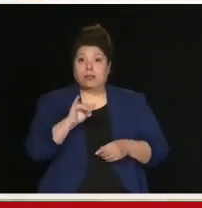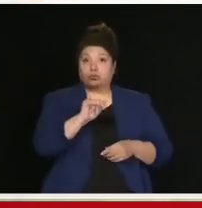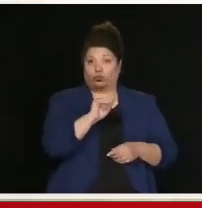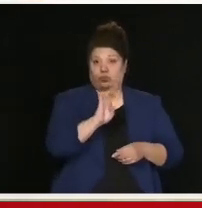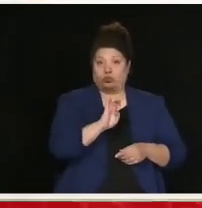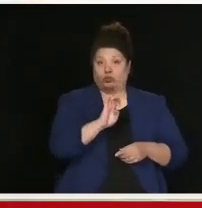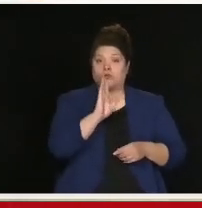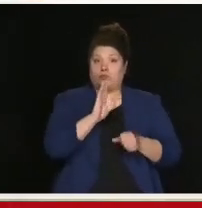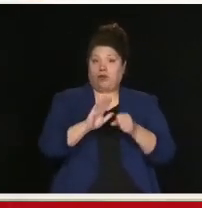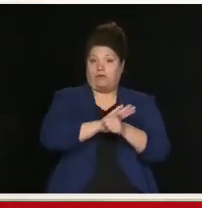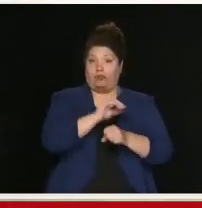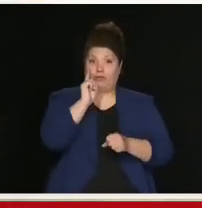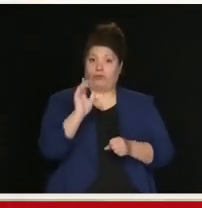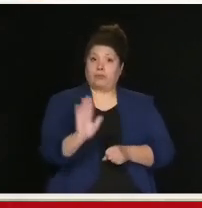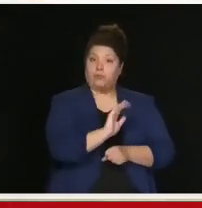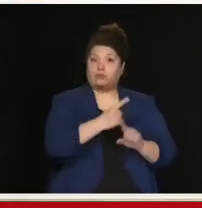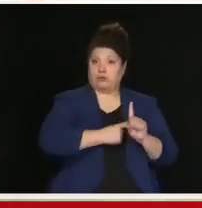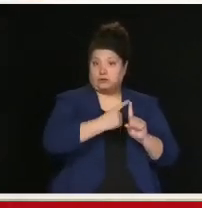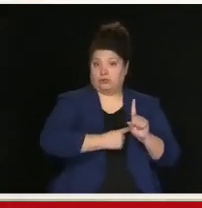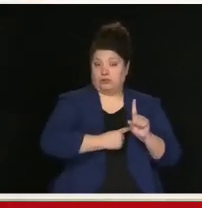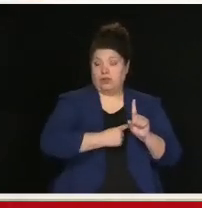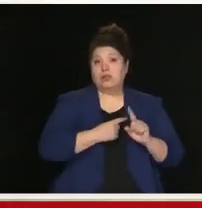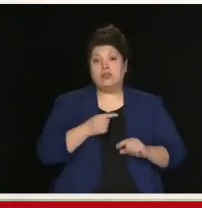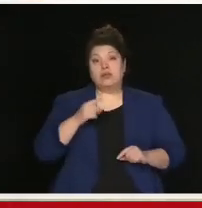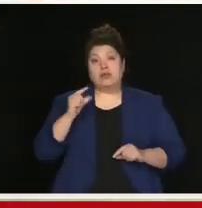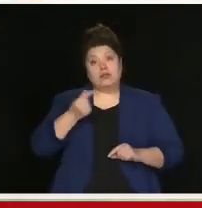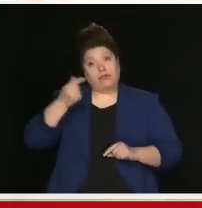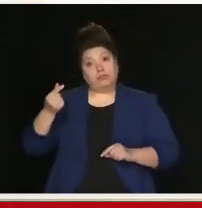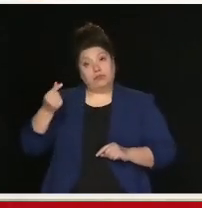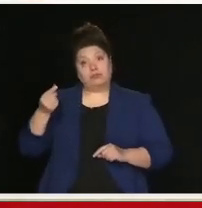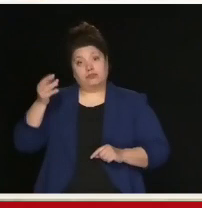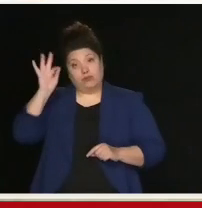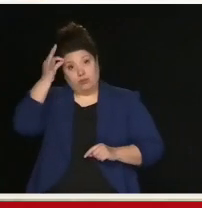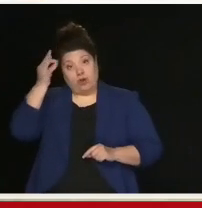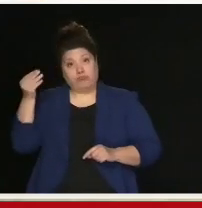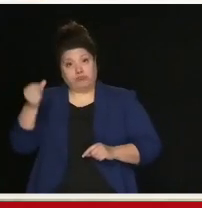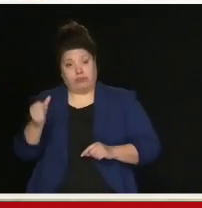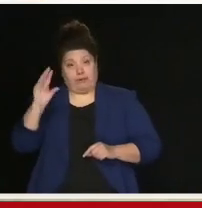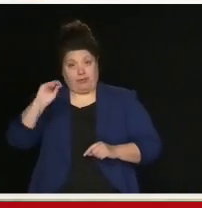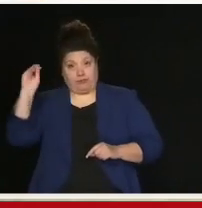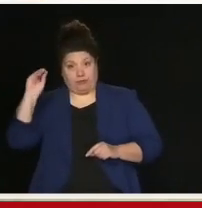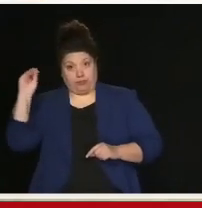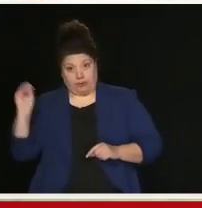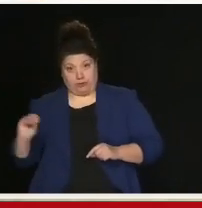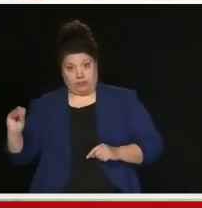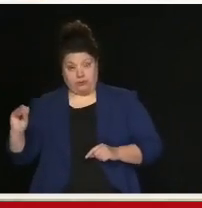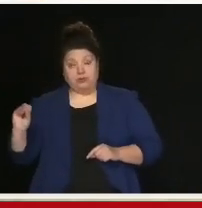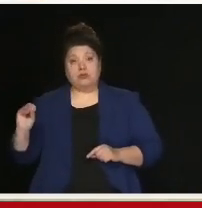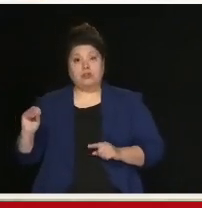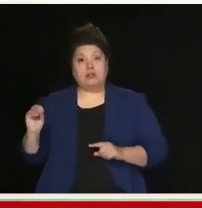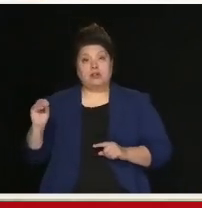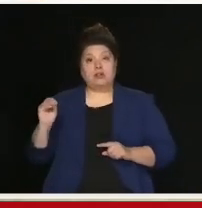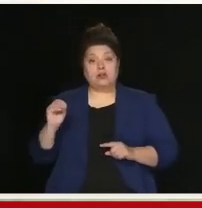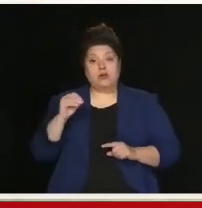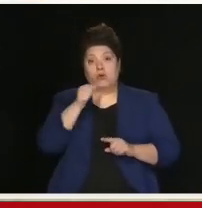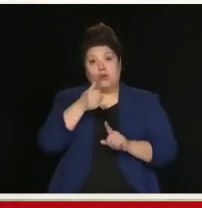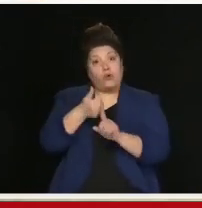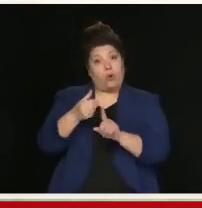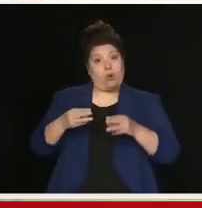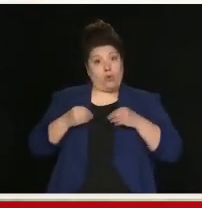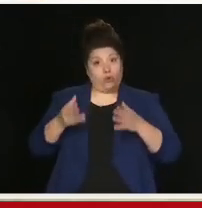June. The government will cover 50% of this reduction, while the owners will